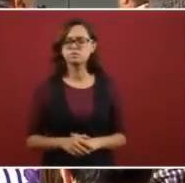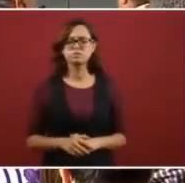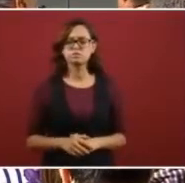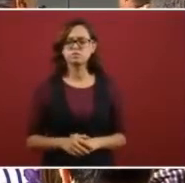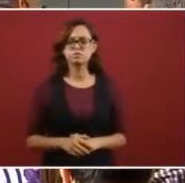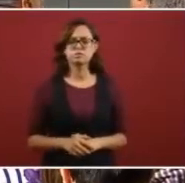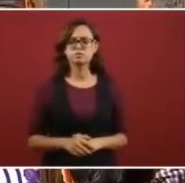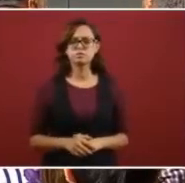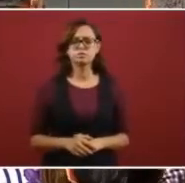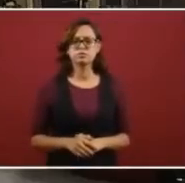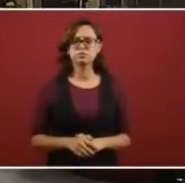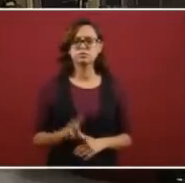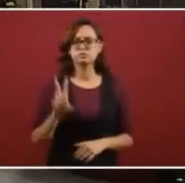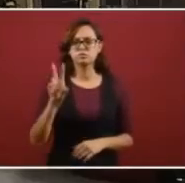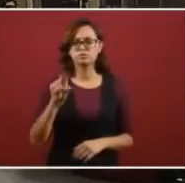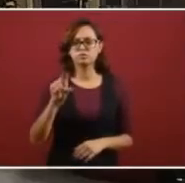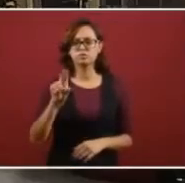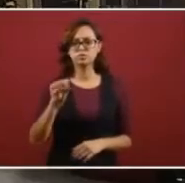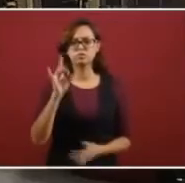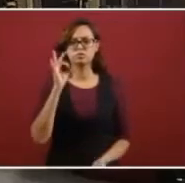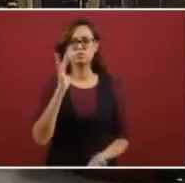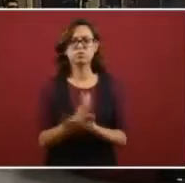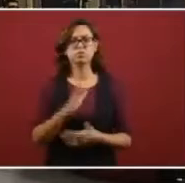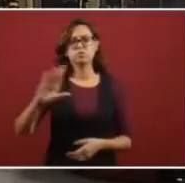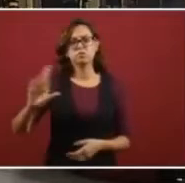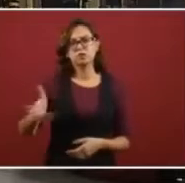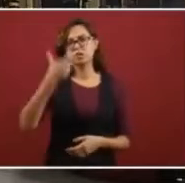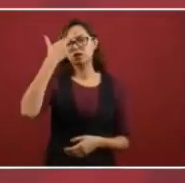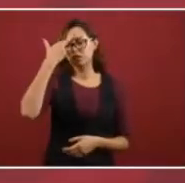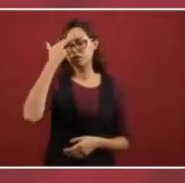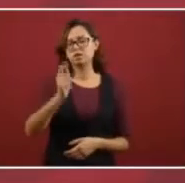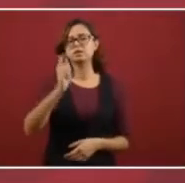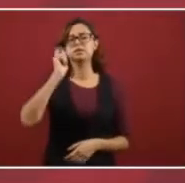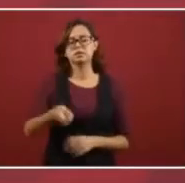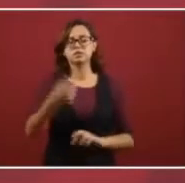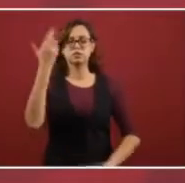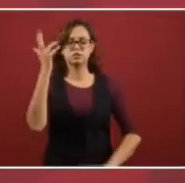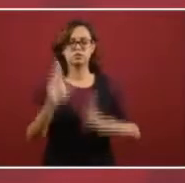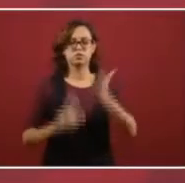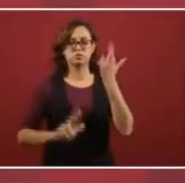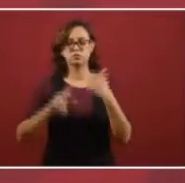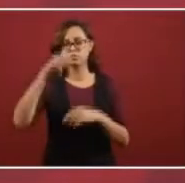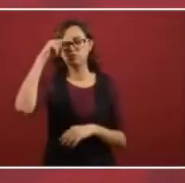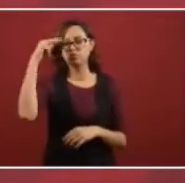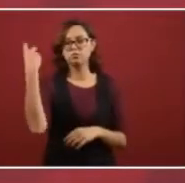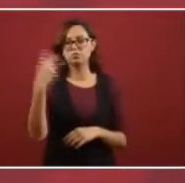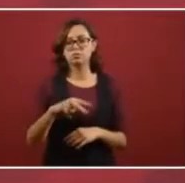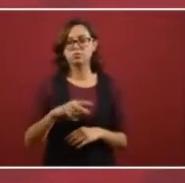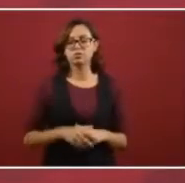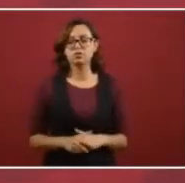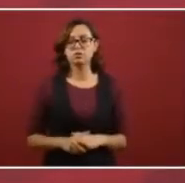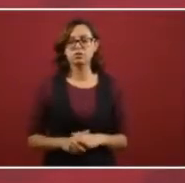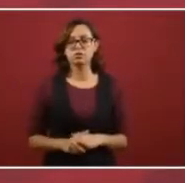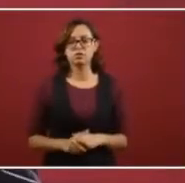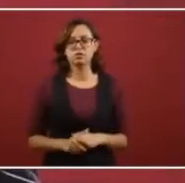So is it the same as it was before? No, we are going to recall what the revolution was,